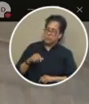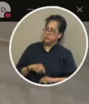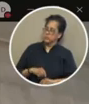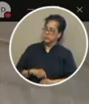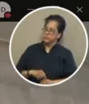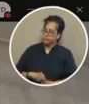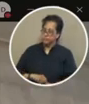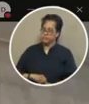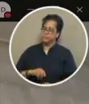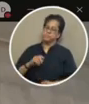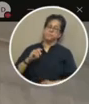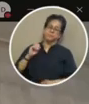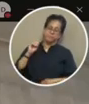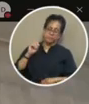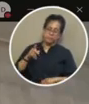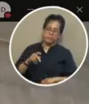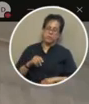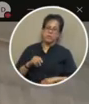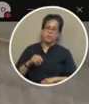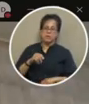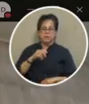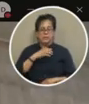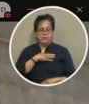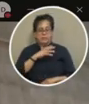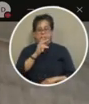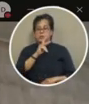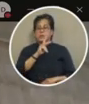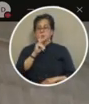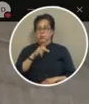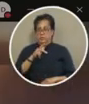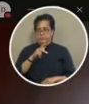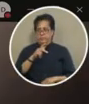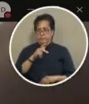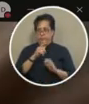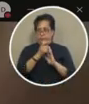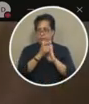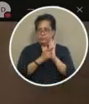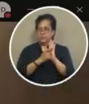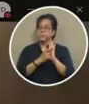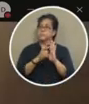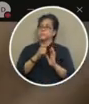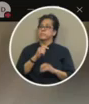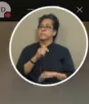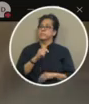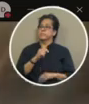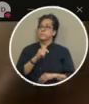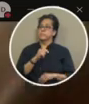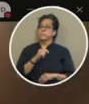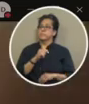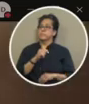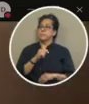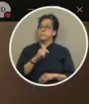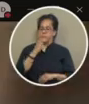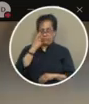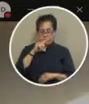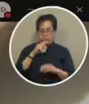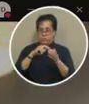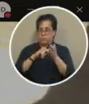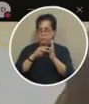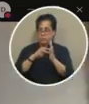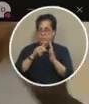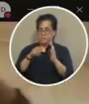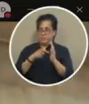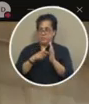thank you for the clarification. This is Carla Neiman. Can I speak? Yes. So for purposes of this